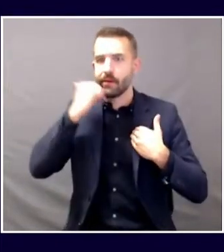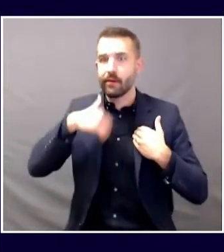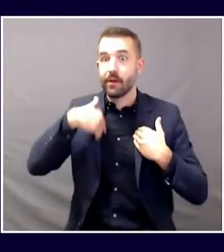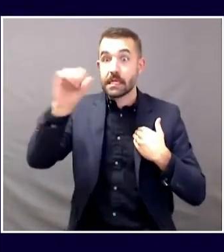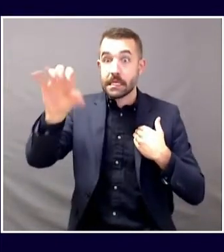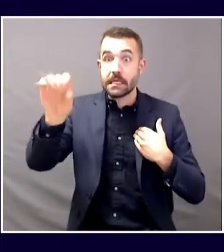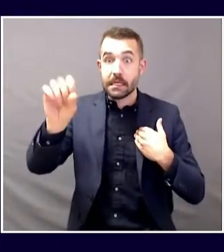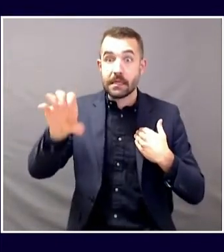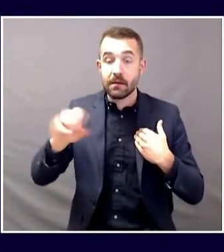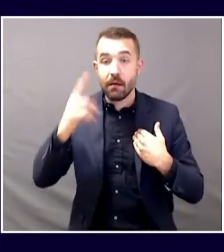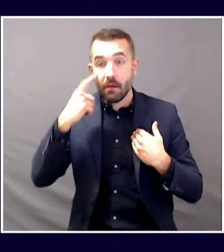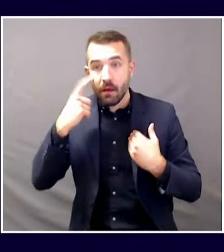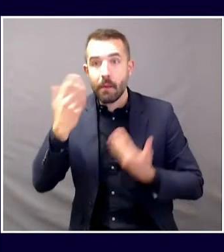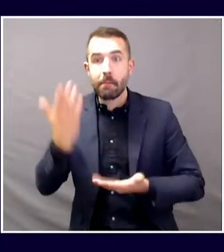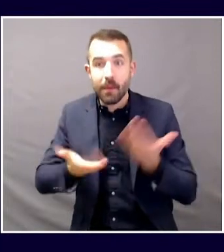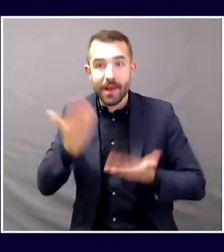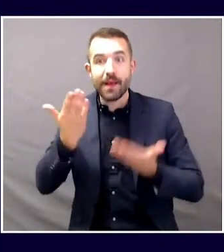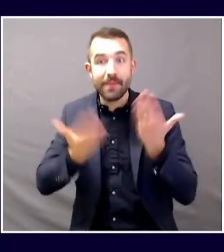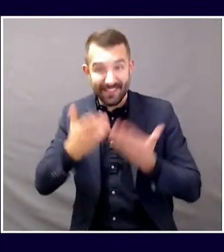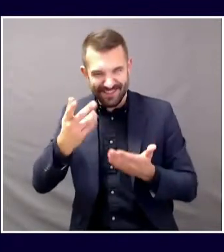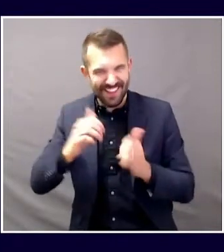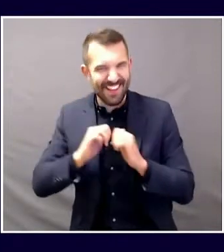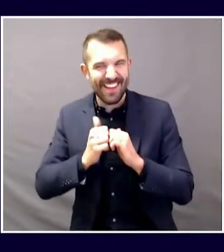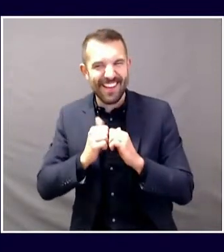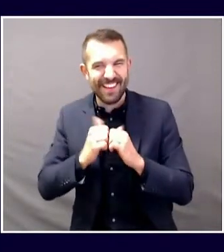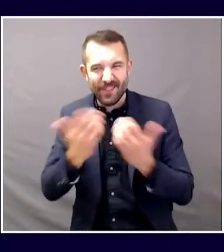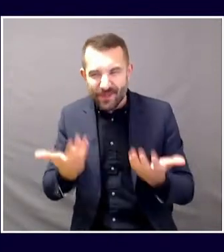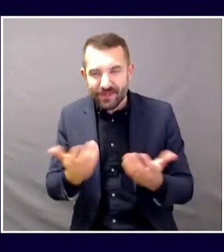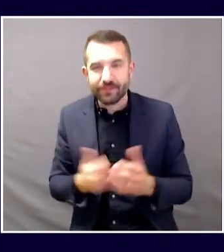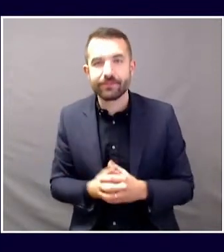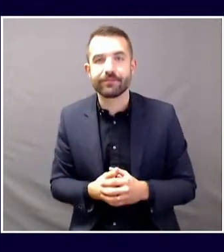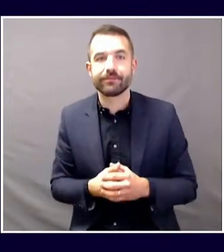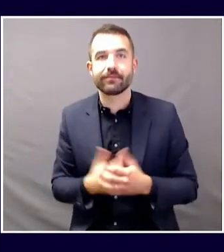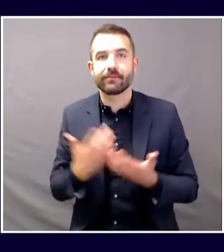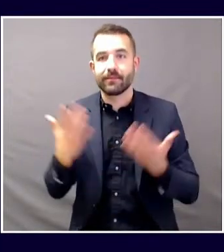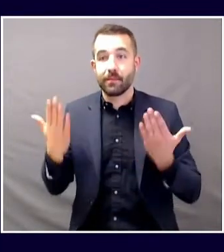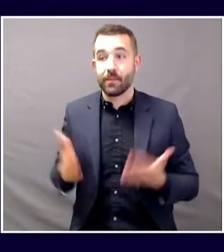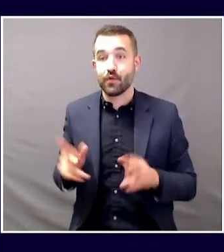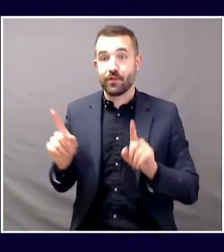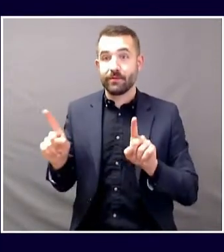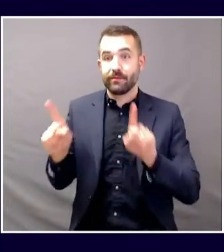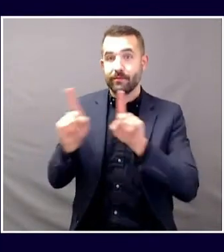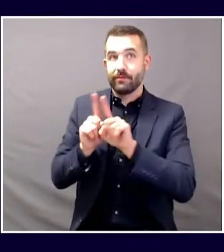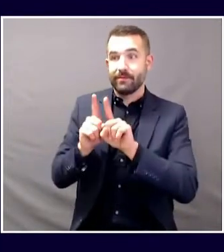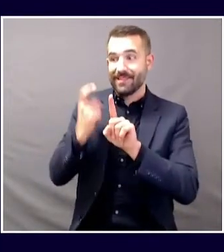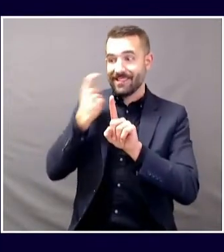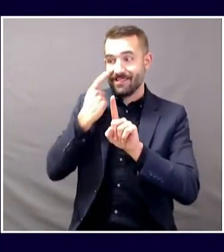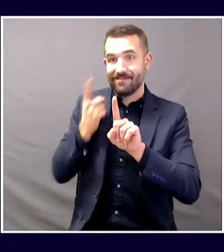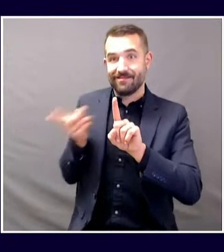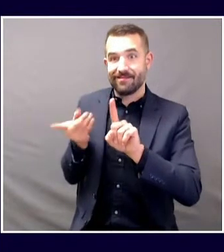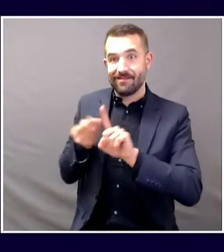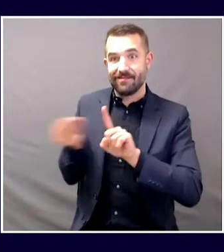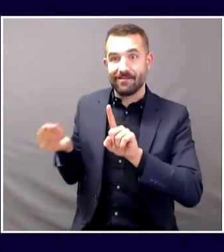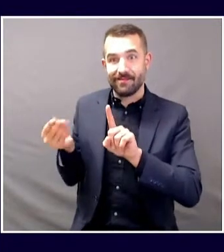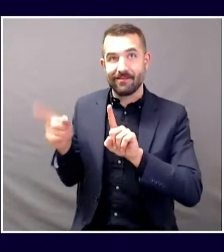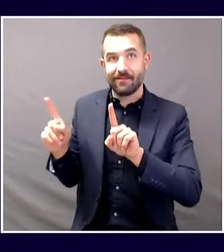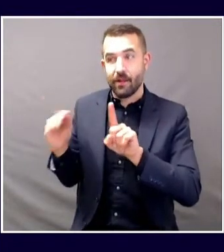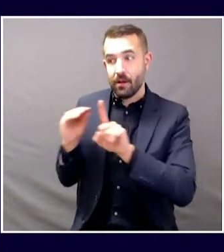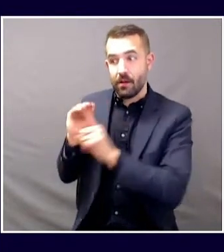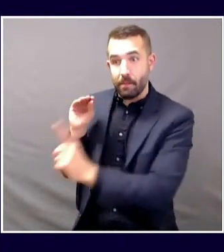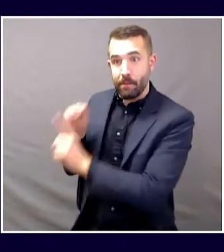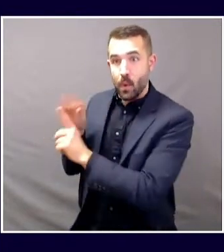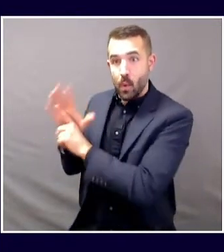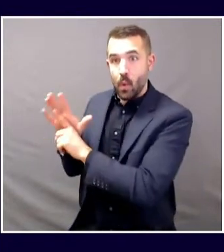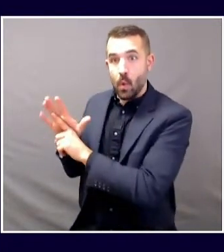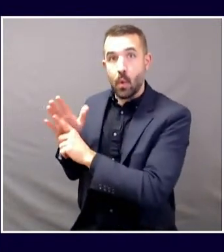of COVID-19 was to have been exposed to somebody with COVID and then develop any of the various symptoms